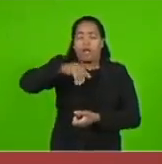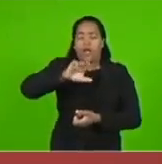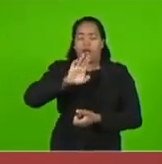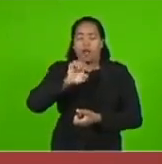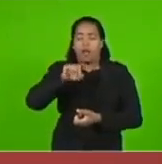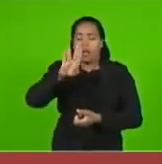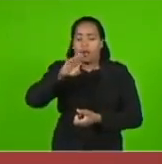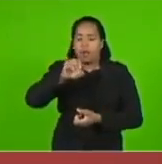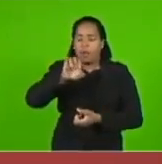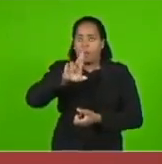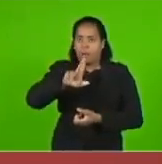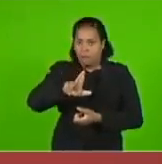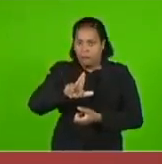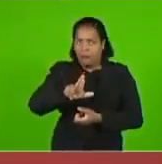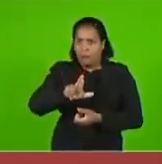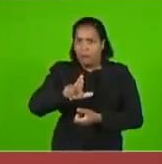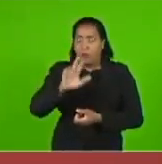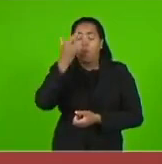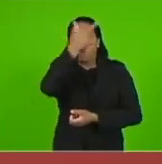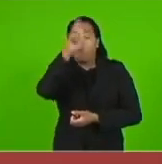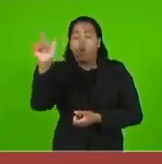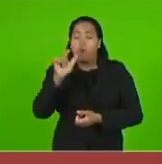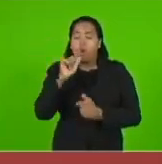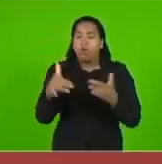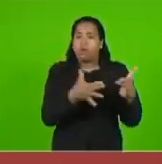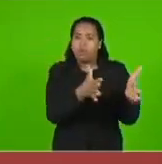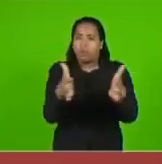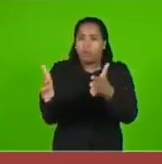river Dnieper. There are other rivers